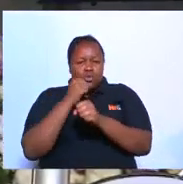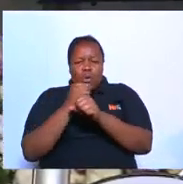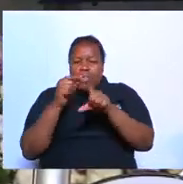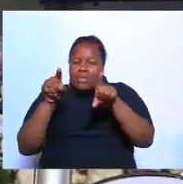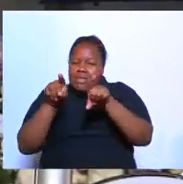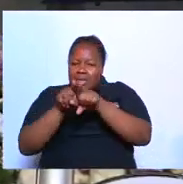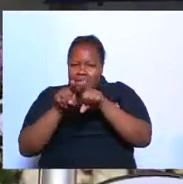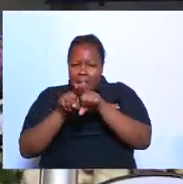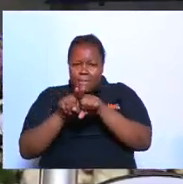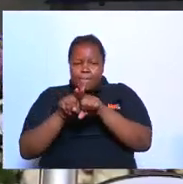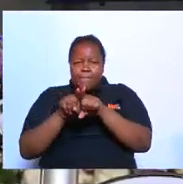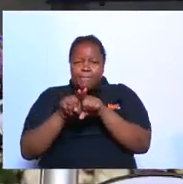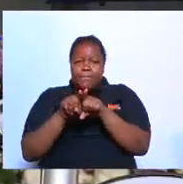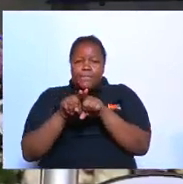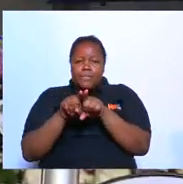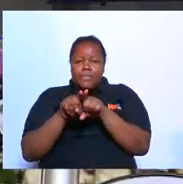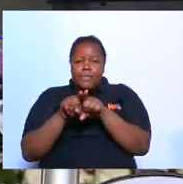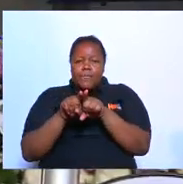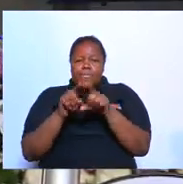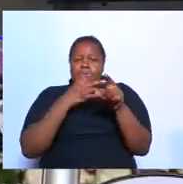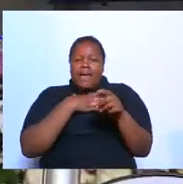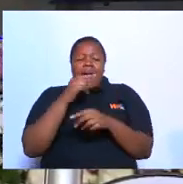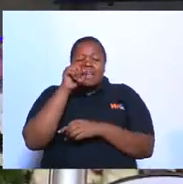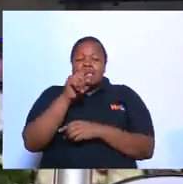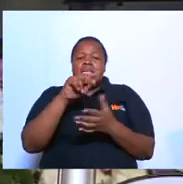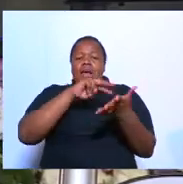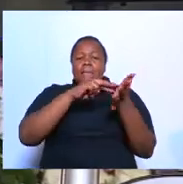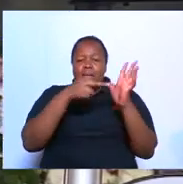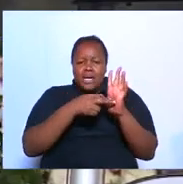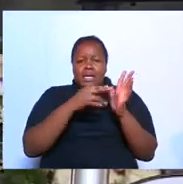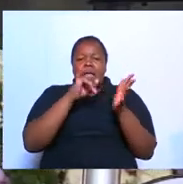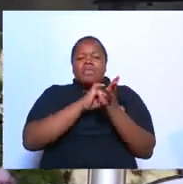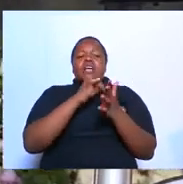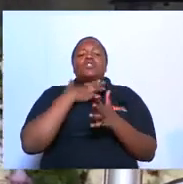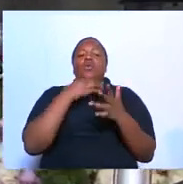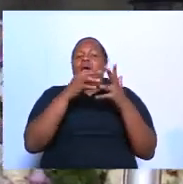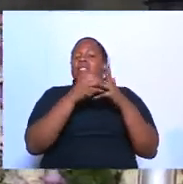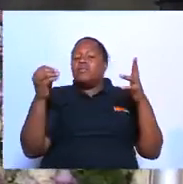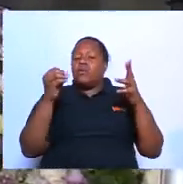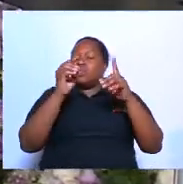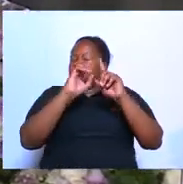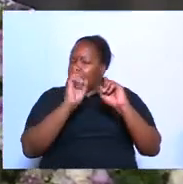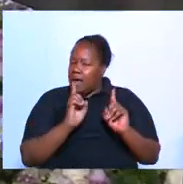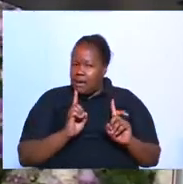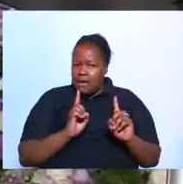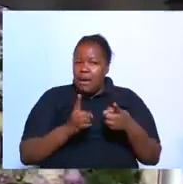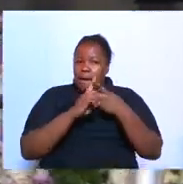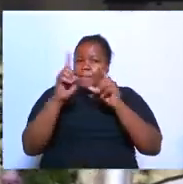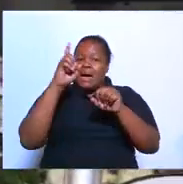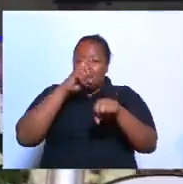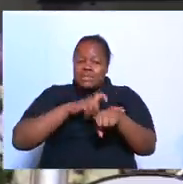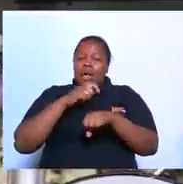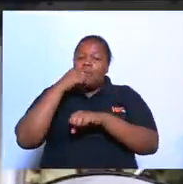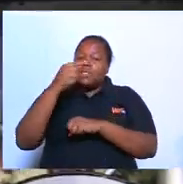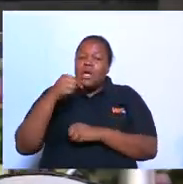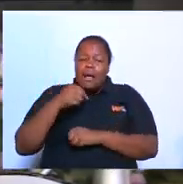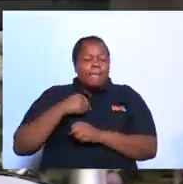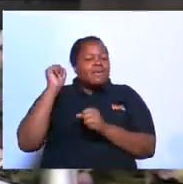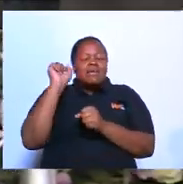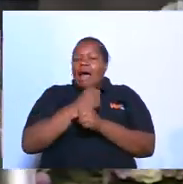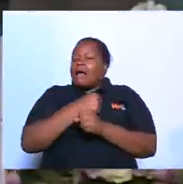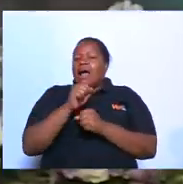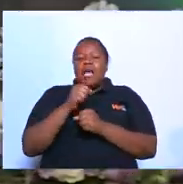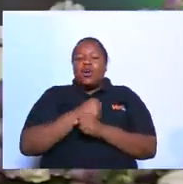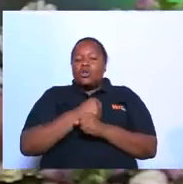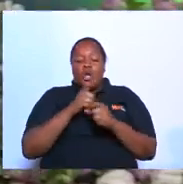letter this does not mean that you want divorce no when you say I will not tolerate